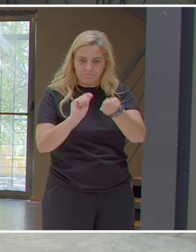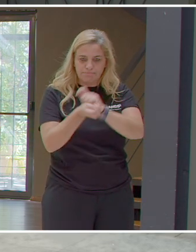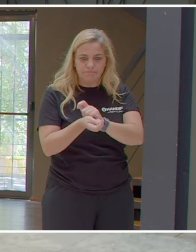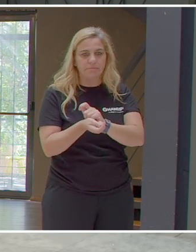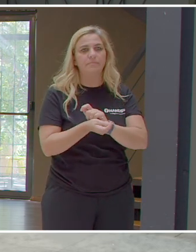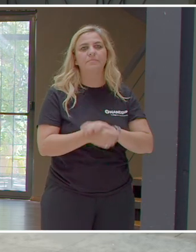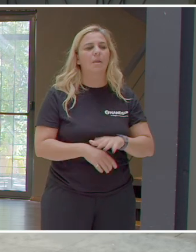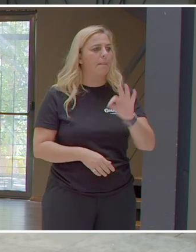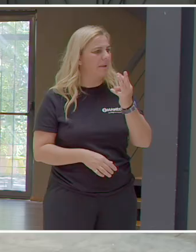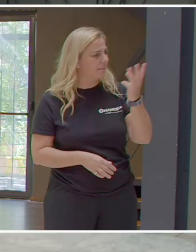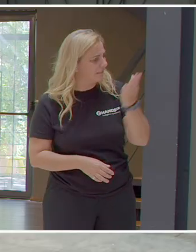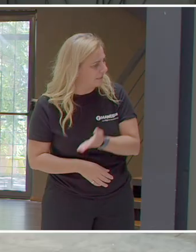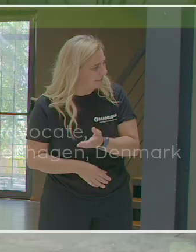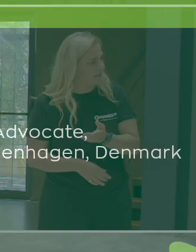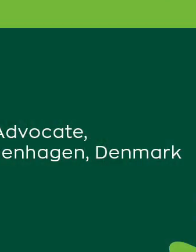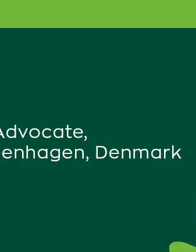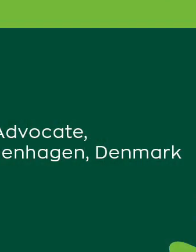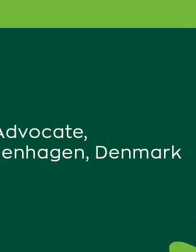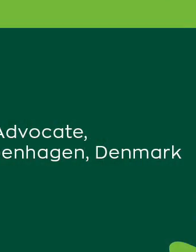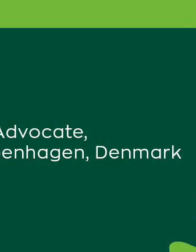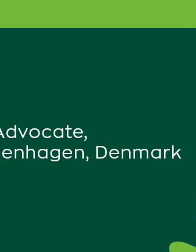43% reduced or eliminated medications.